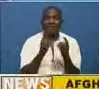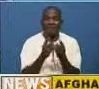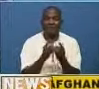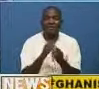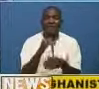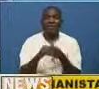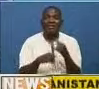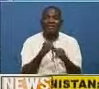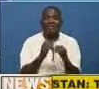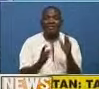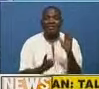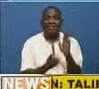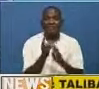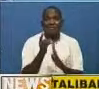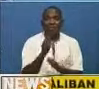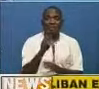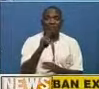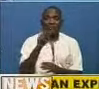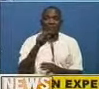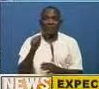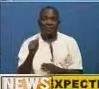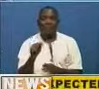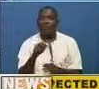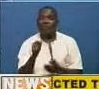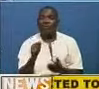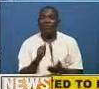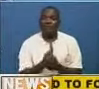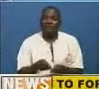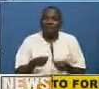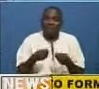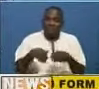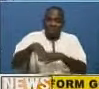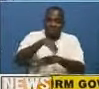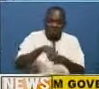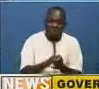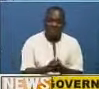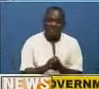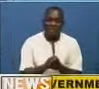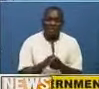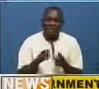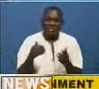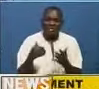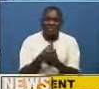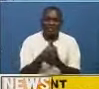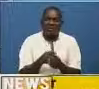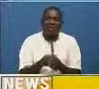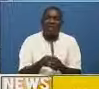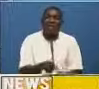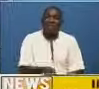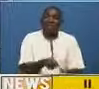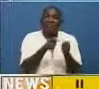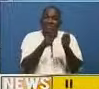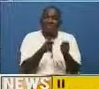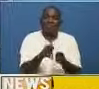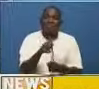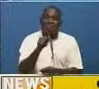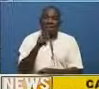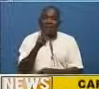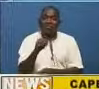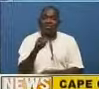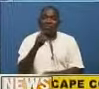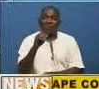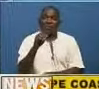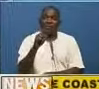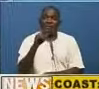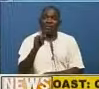for International Development, USAID, has handed over a mechanized borehole to the people of Achim